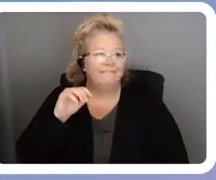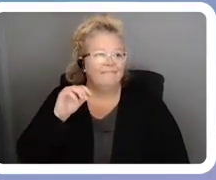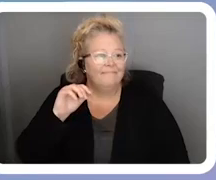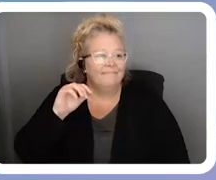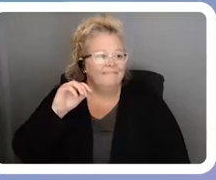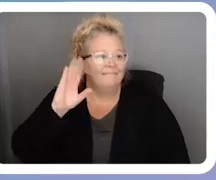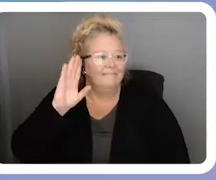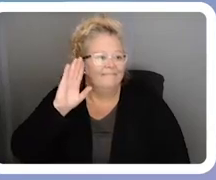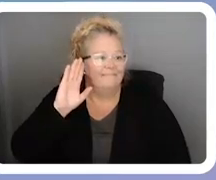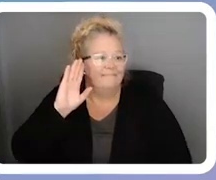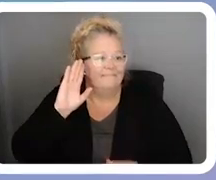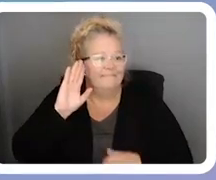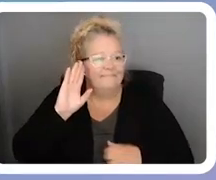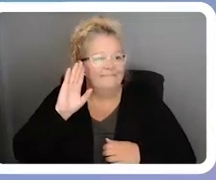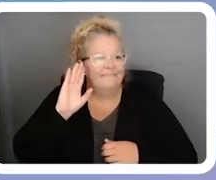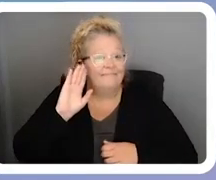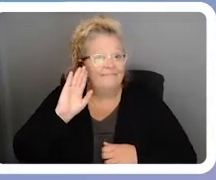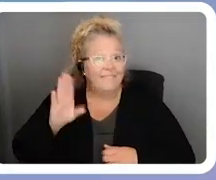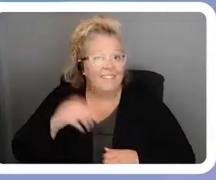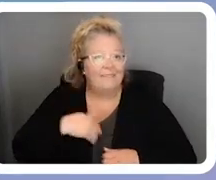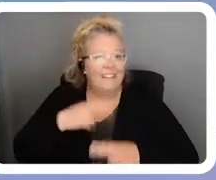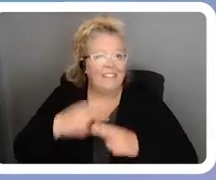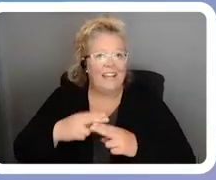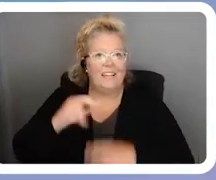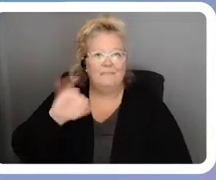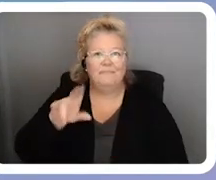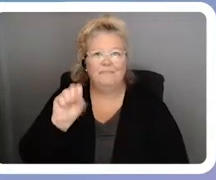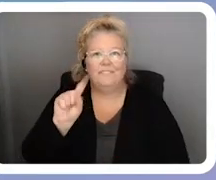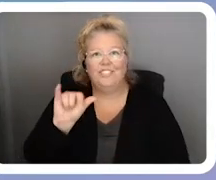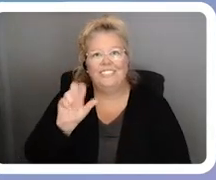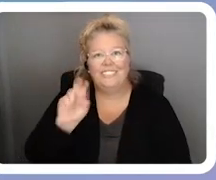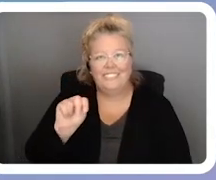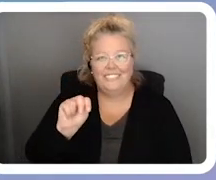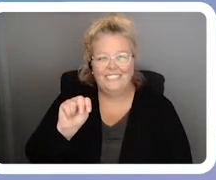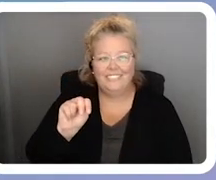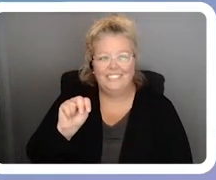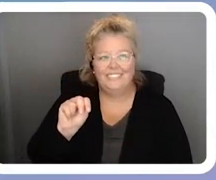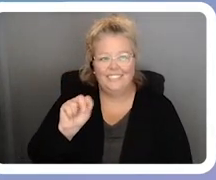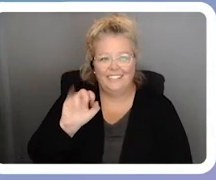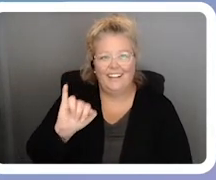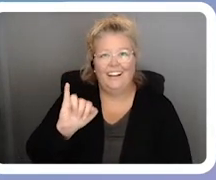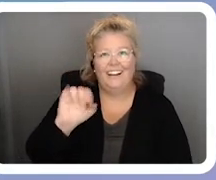Hi, my name is Justin Isaac,